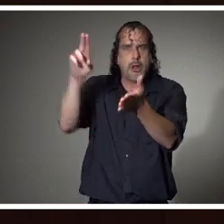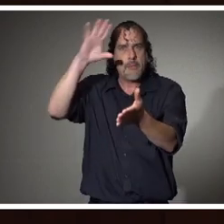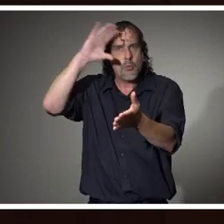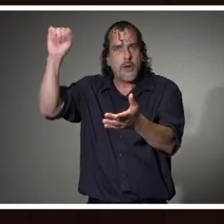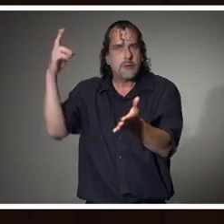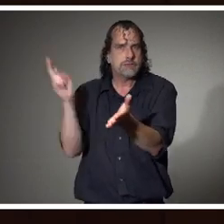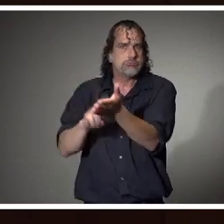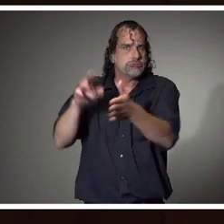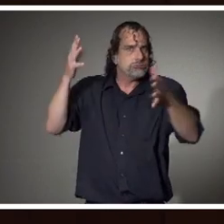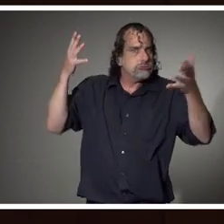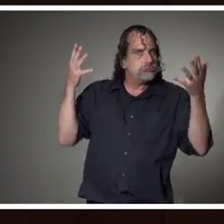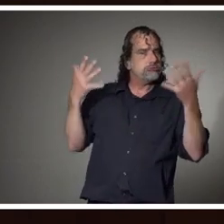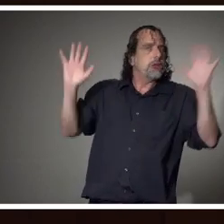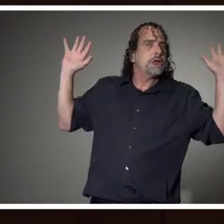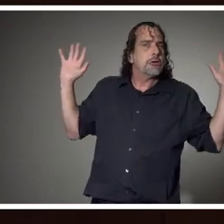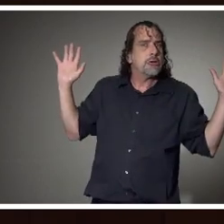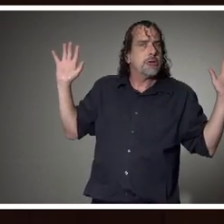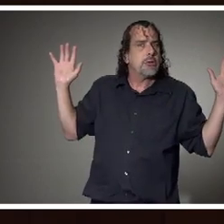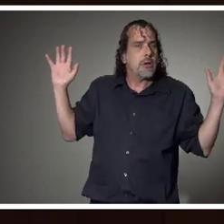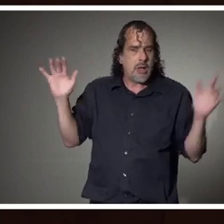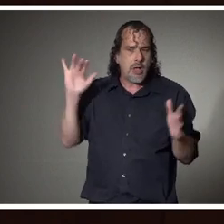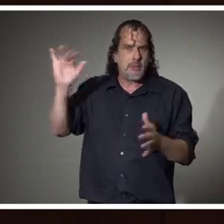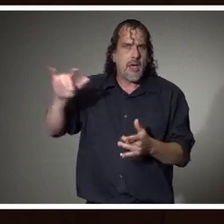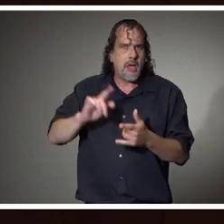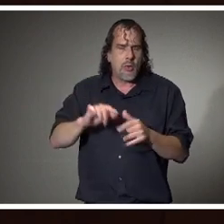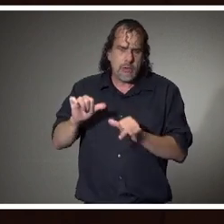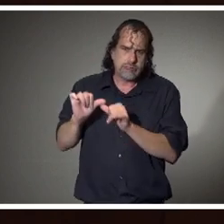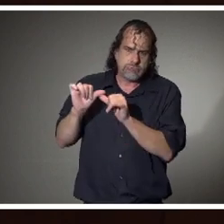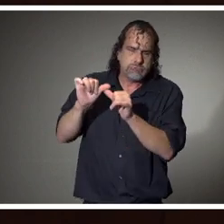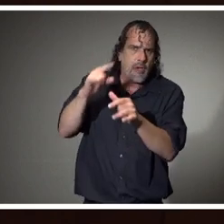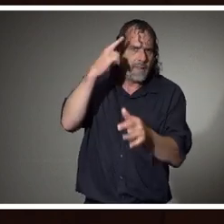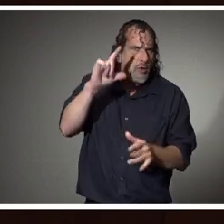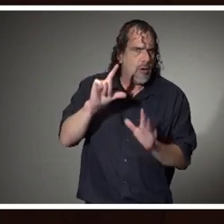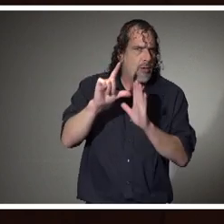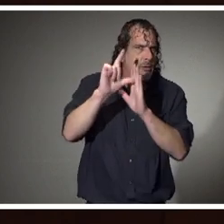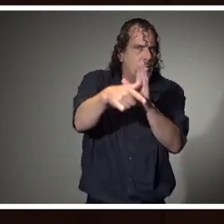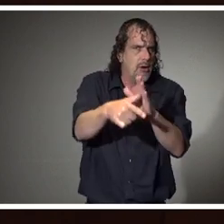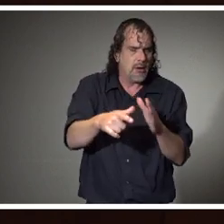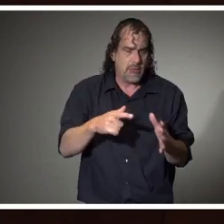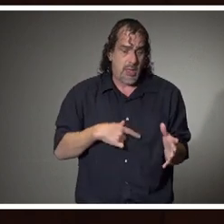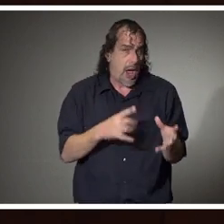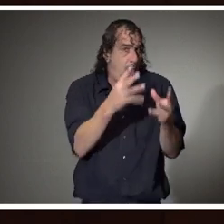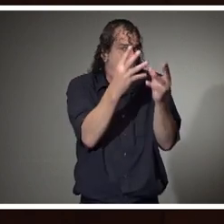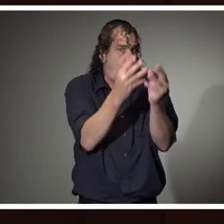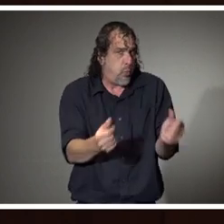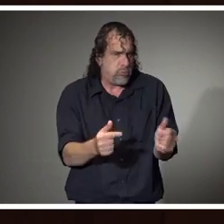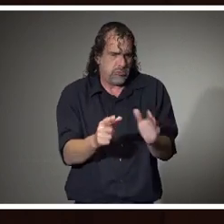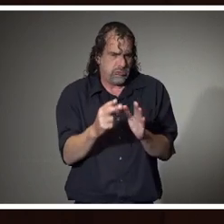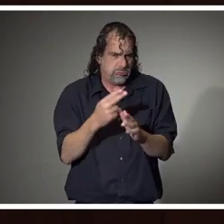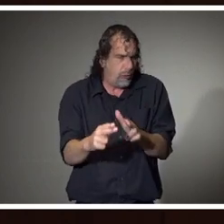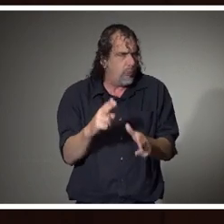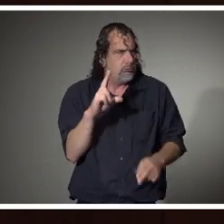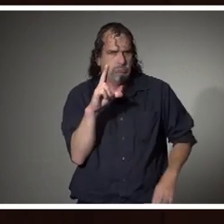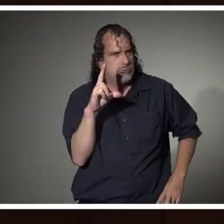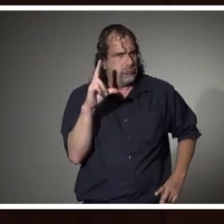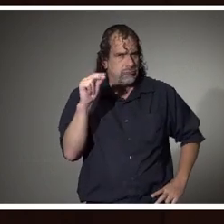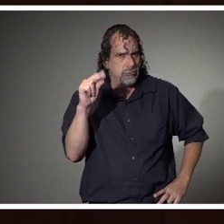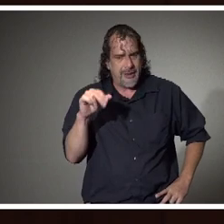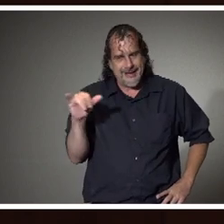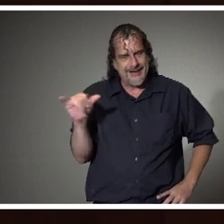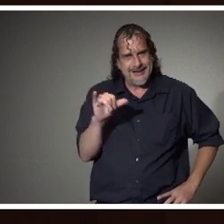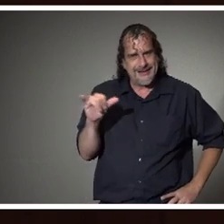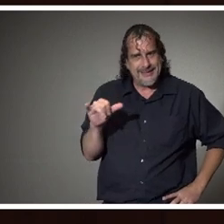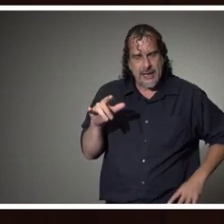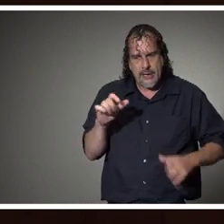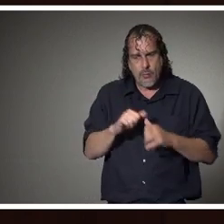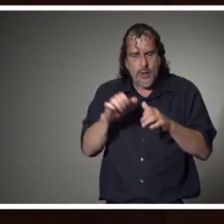And, you know, that's going to go on for a while. That's not going to end very soon, just like with the opening